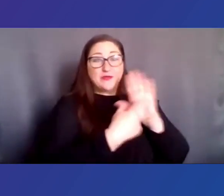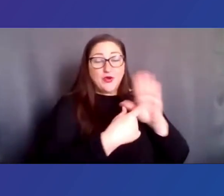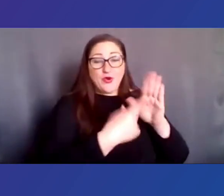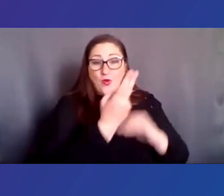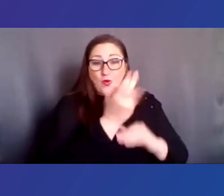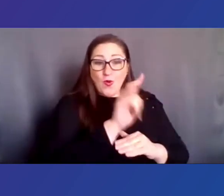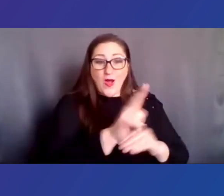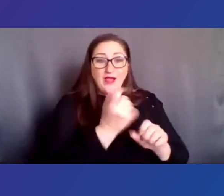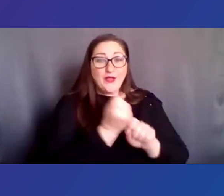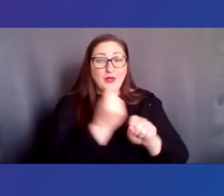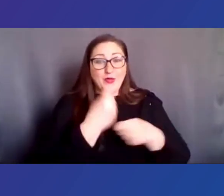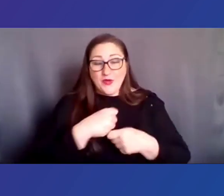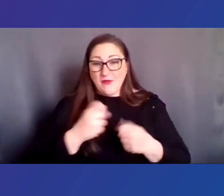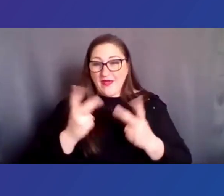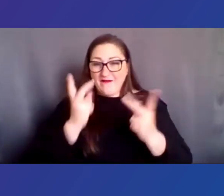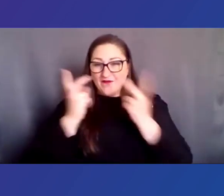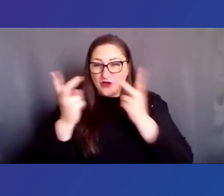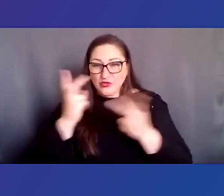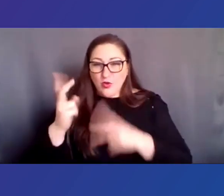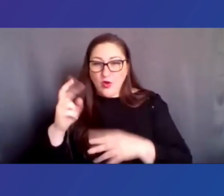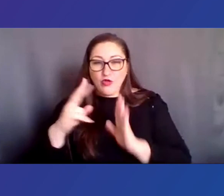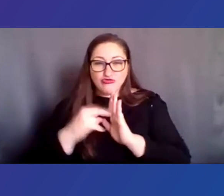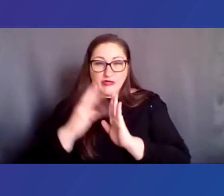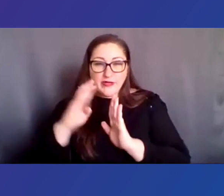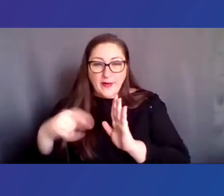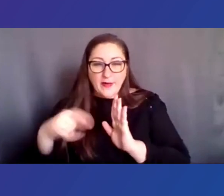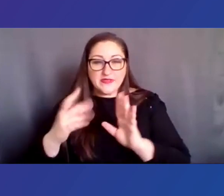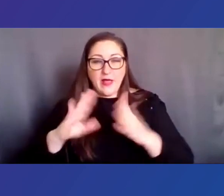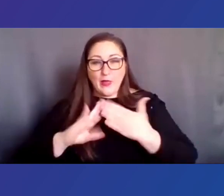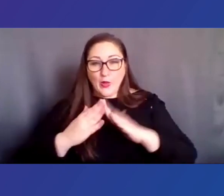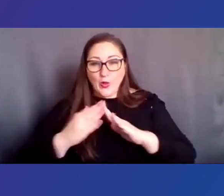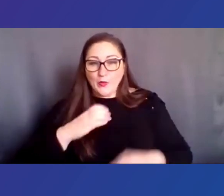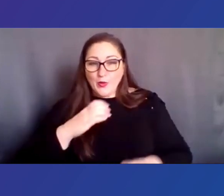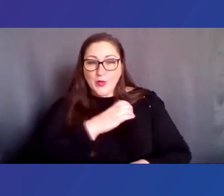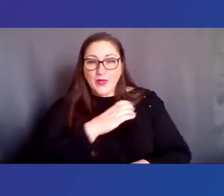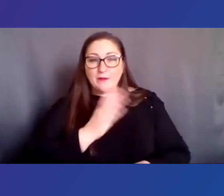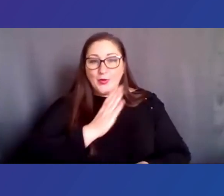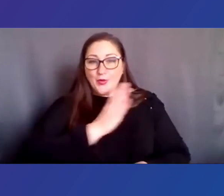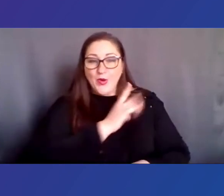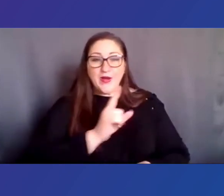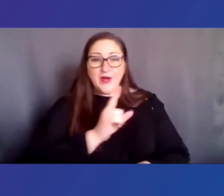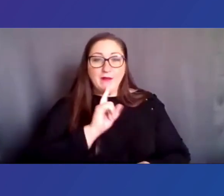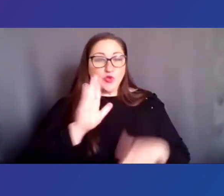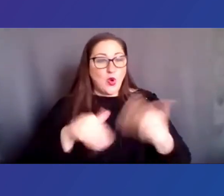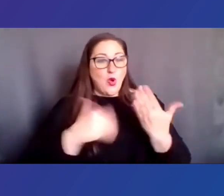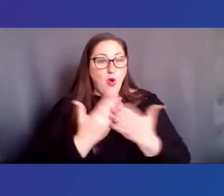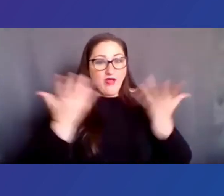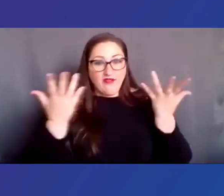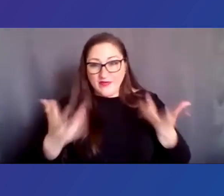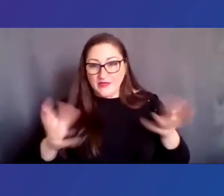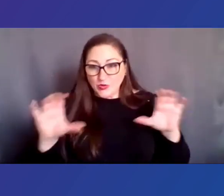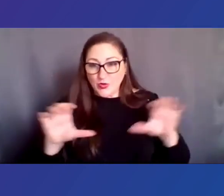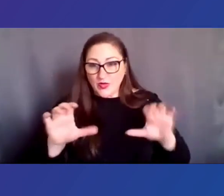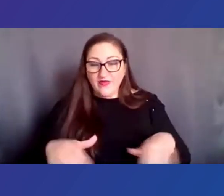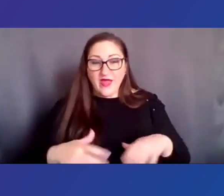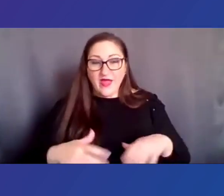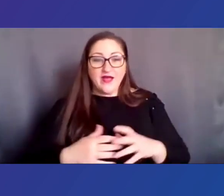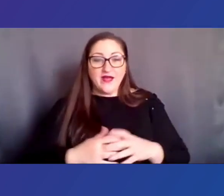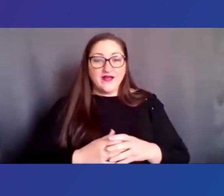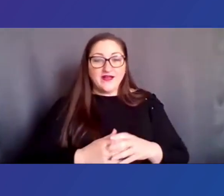virtual meetups, so online conversations on the community board, which I'm sure y'all have already been doing. Chat is